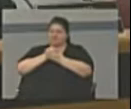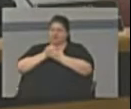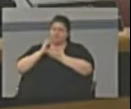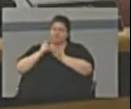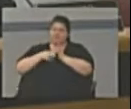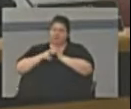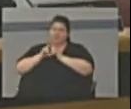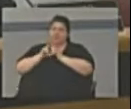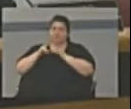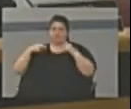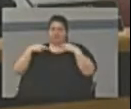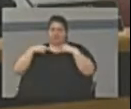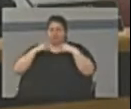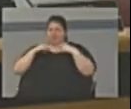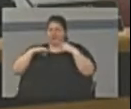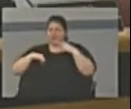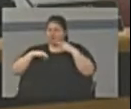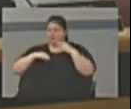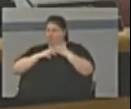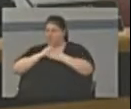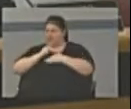of Laurel's retirement and pension program.